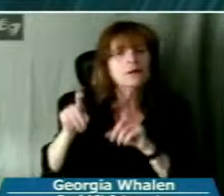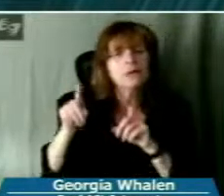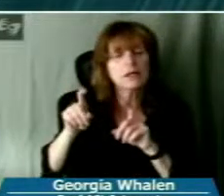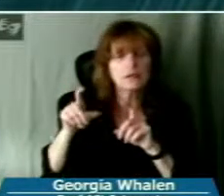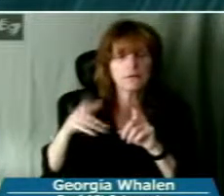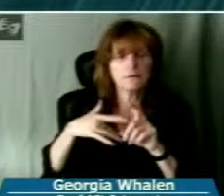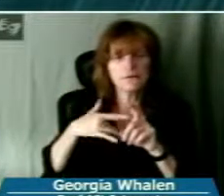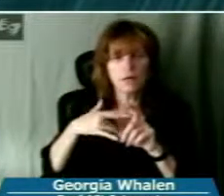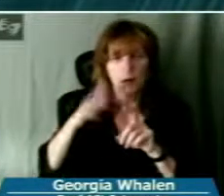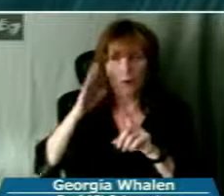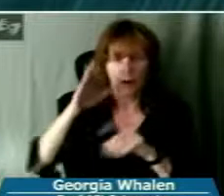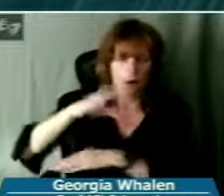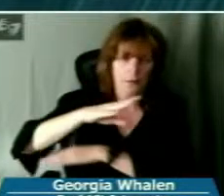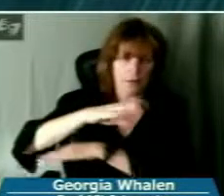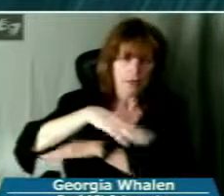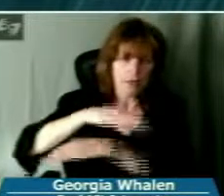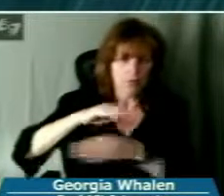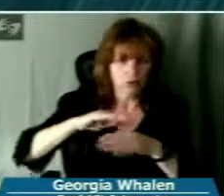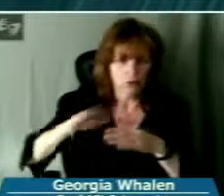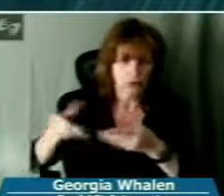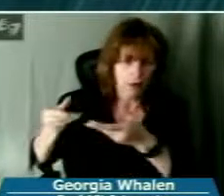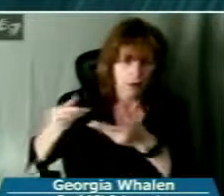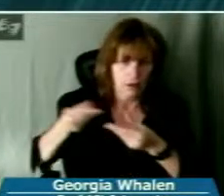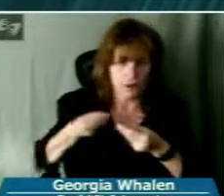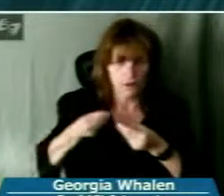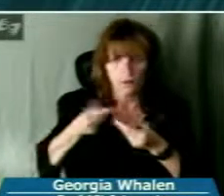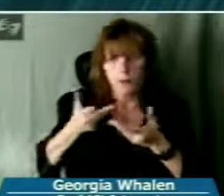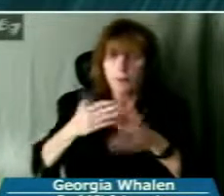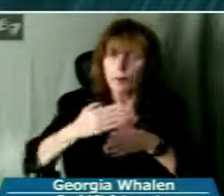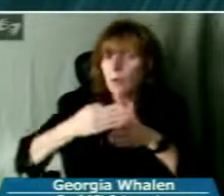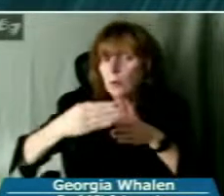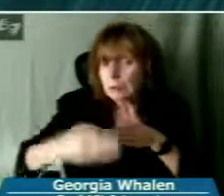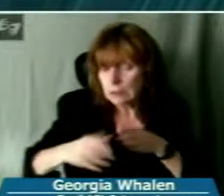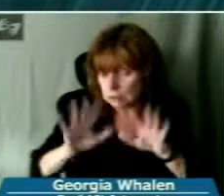over the weekend. We are asked at times